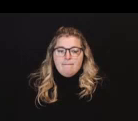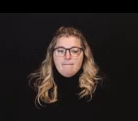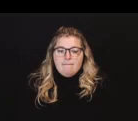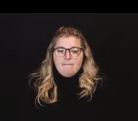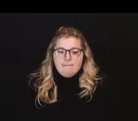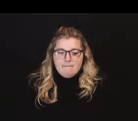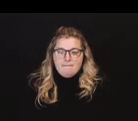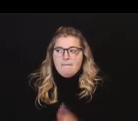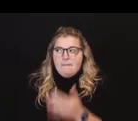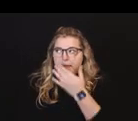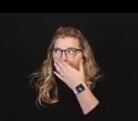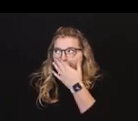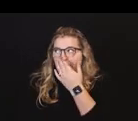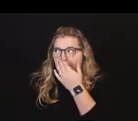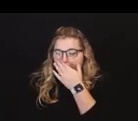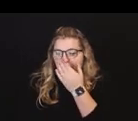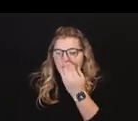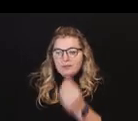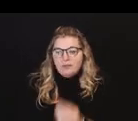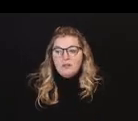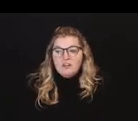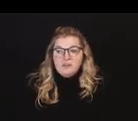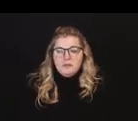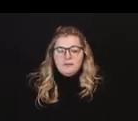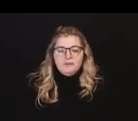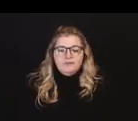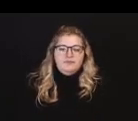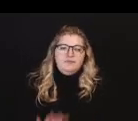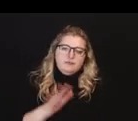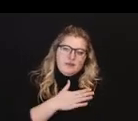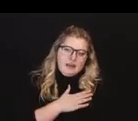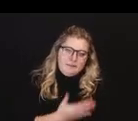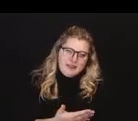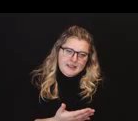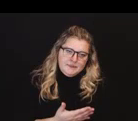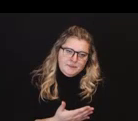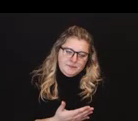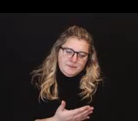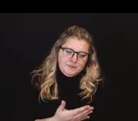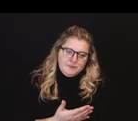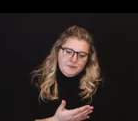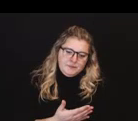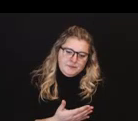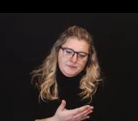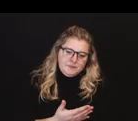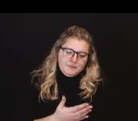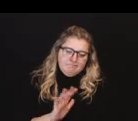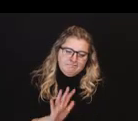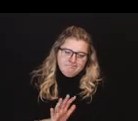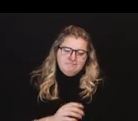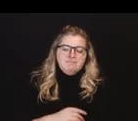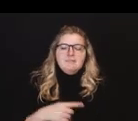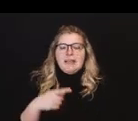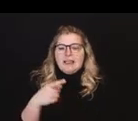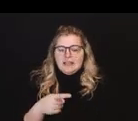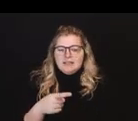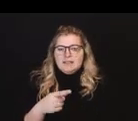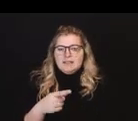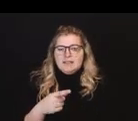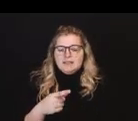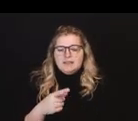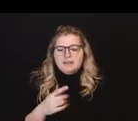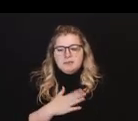Okay. All right, next is one, and I'm going to admit right at the top, I'm going to admit that this is,